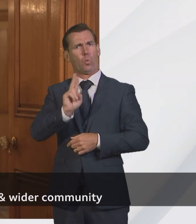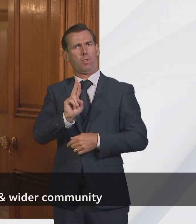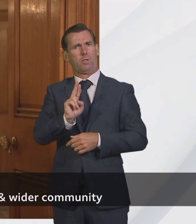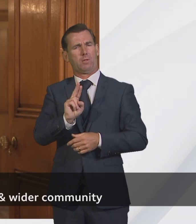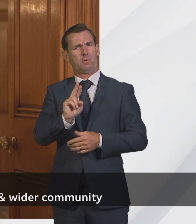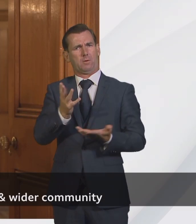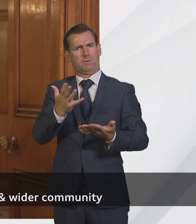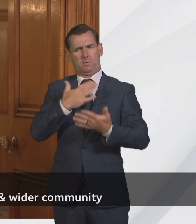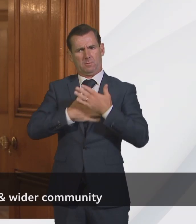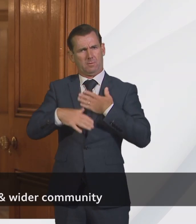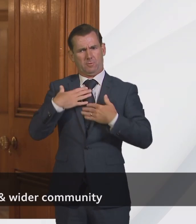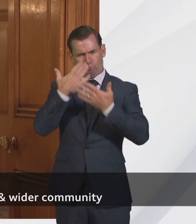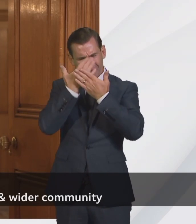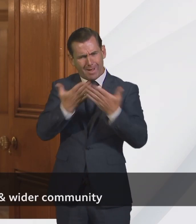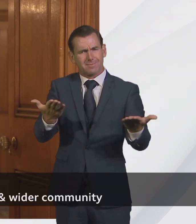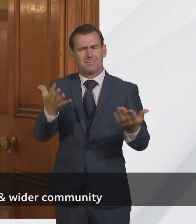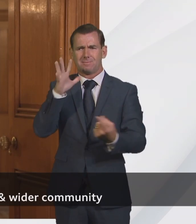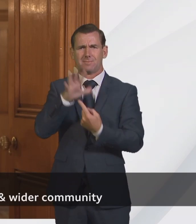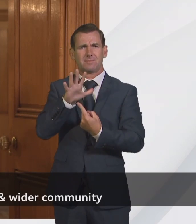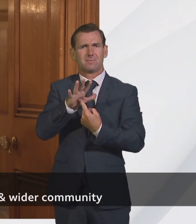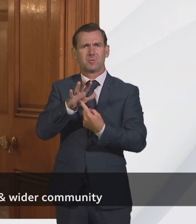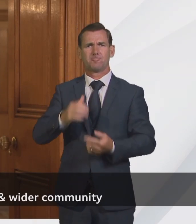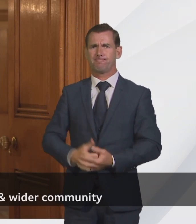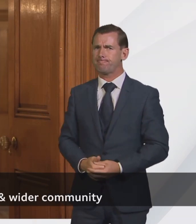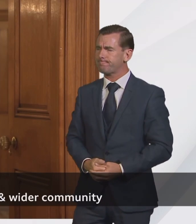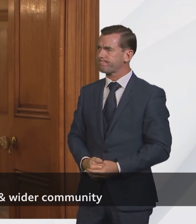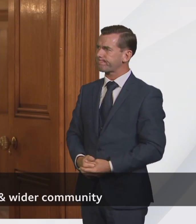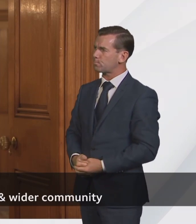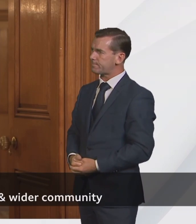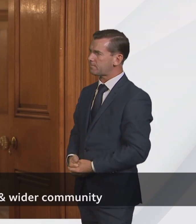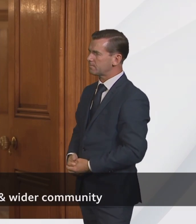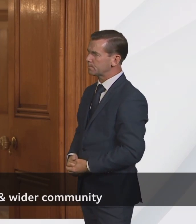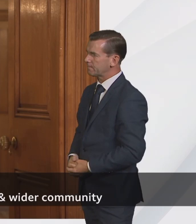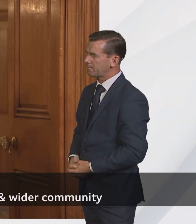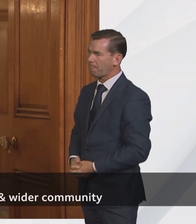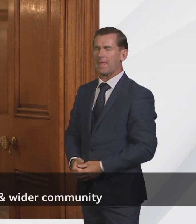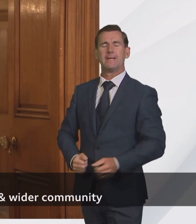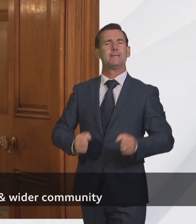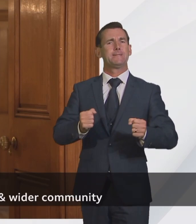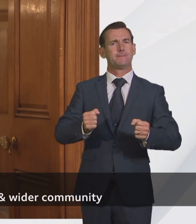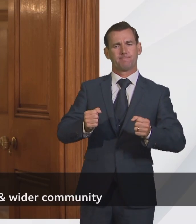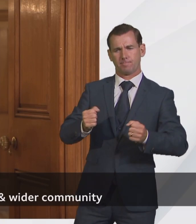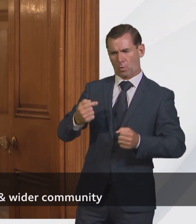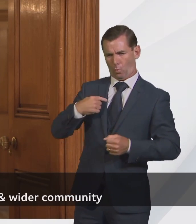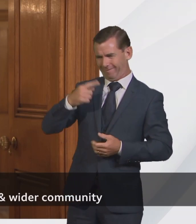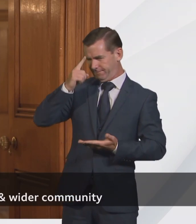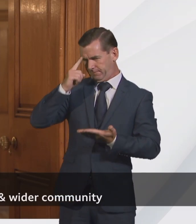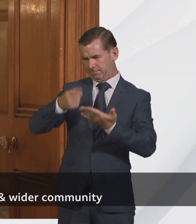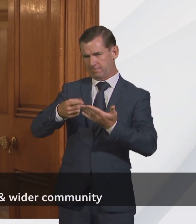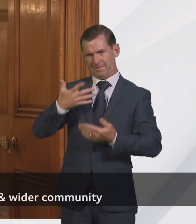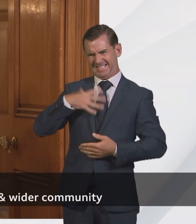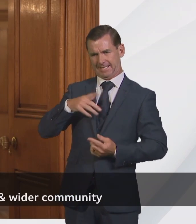most disadvantaged communities. And what we're looking at is how this works, how this